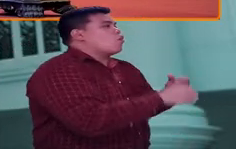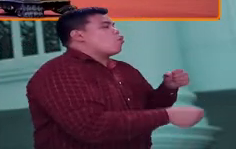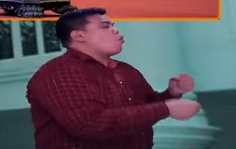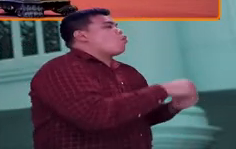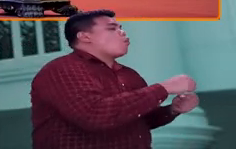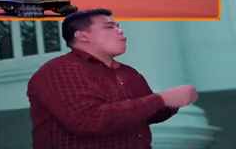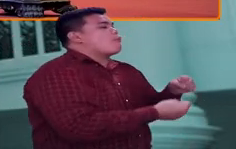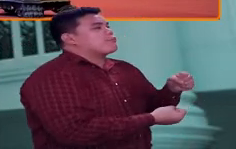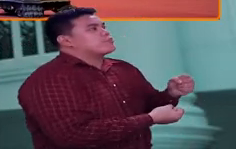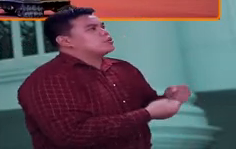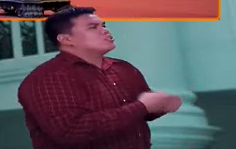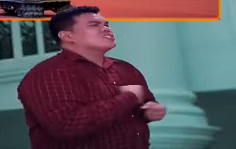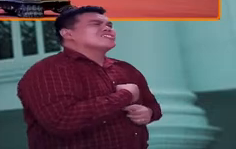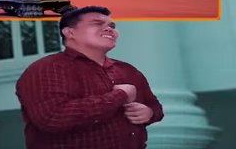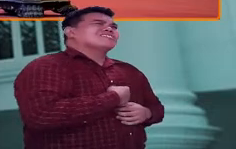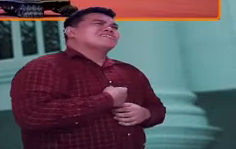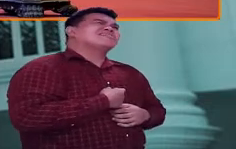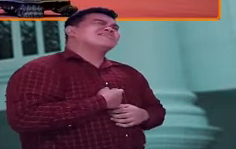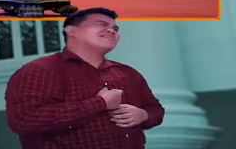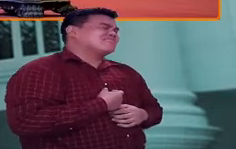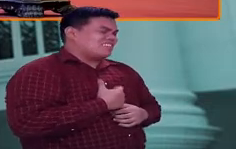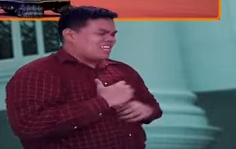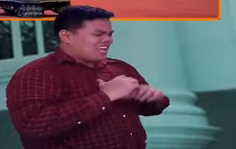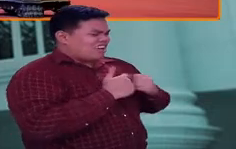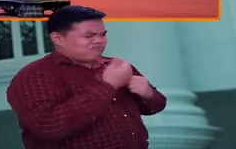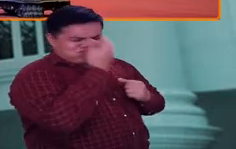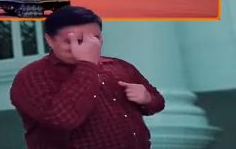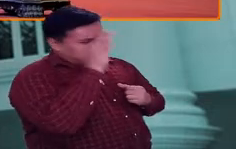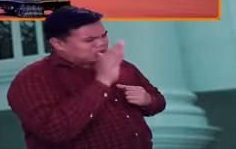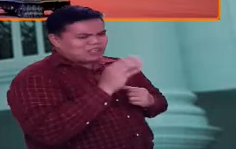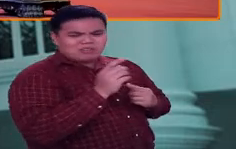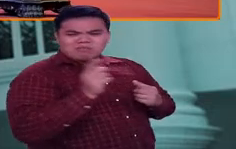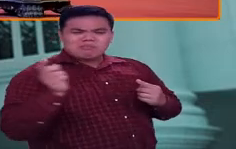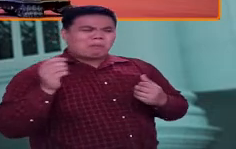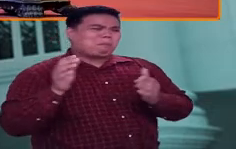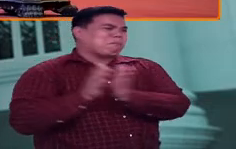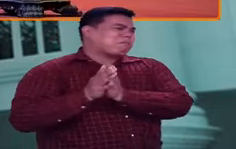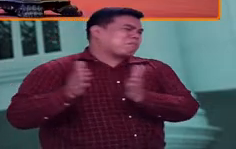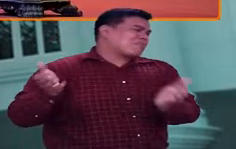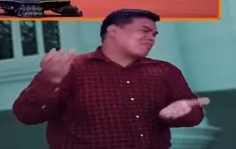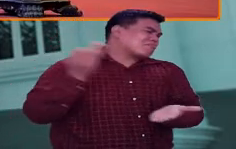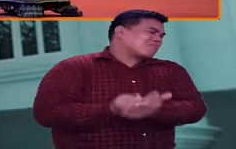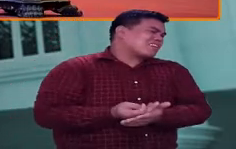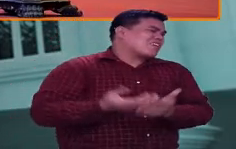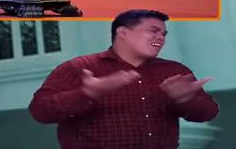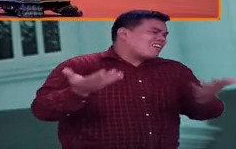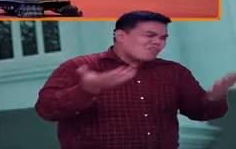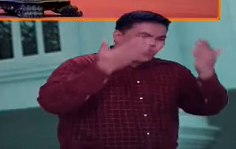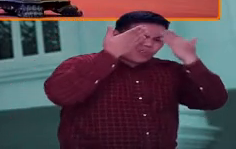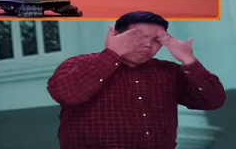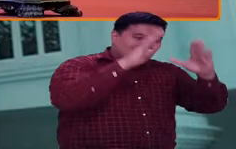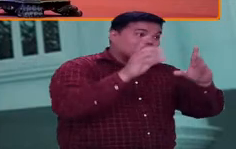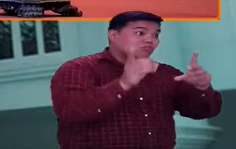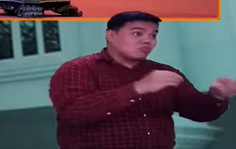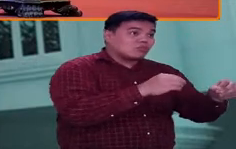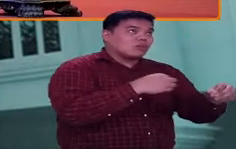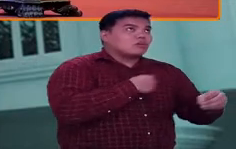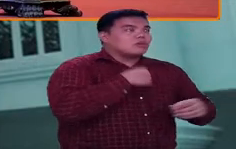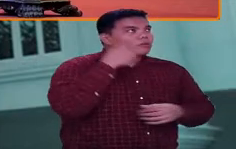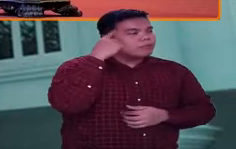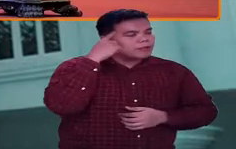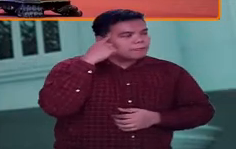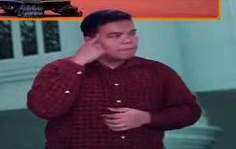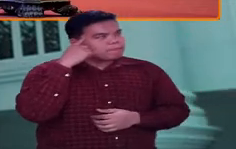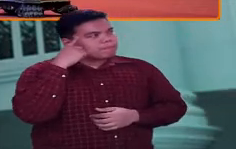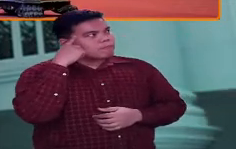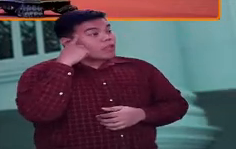he said, I don't know. I don't know how I'm going to give that kind of money. What can I do? And then he began to think